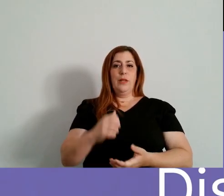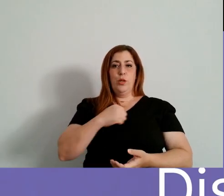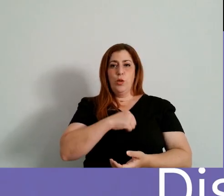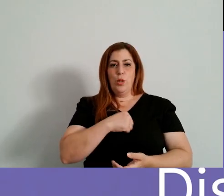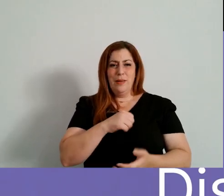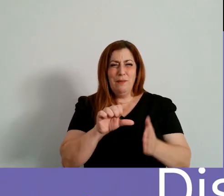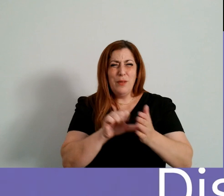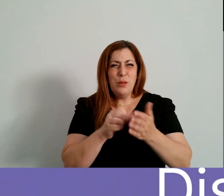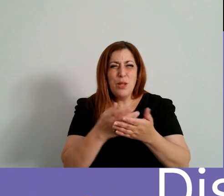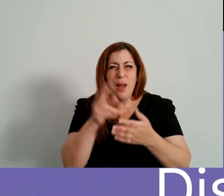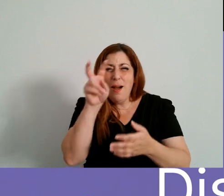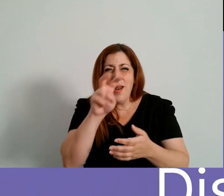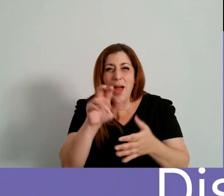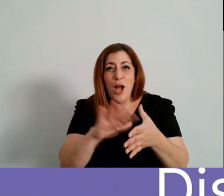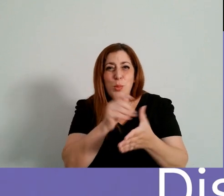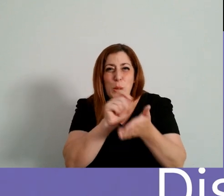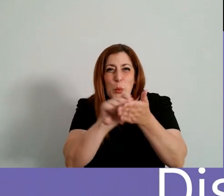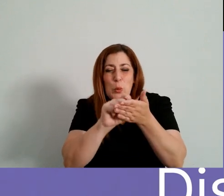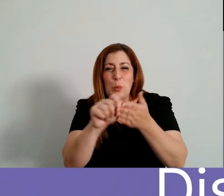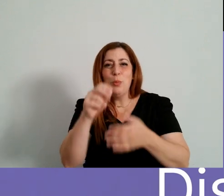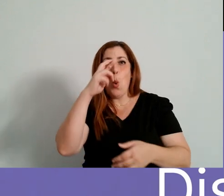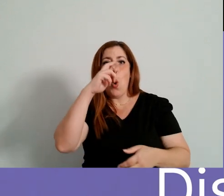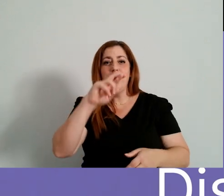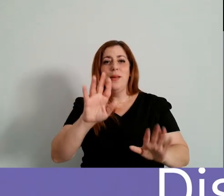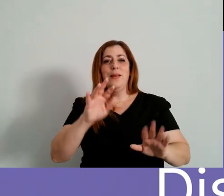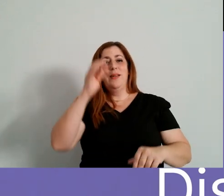sorry, because it's in pink, so it's a bit difficult for me to read.